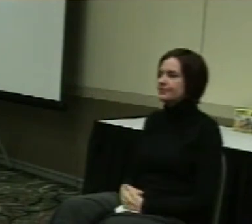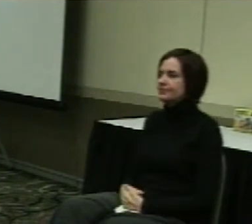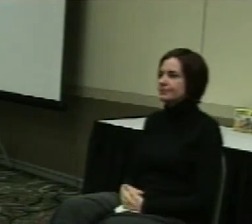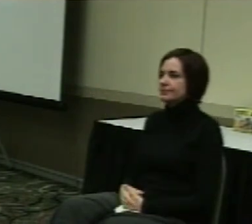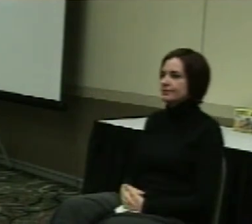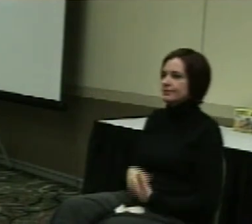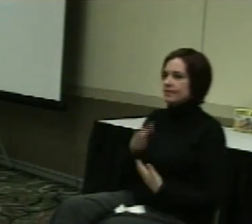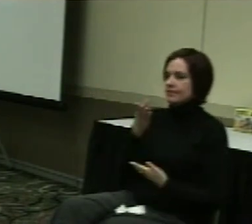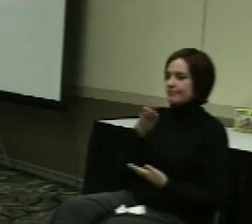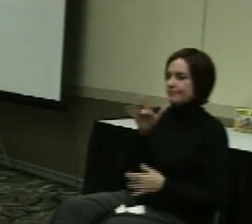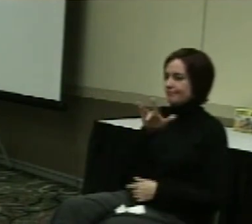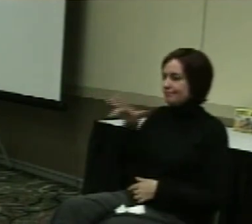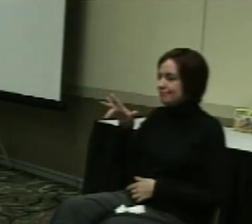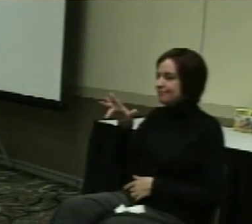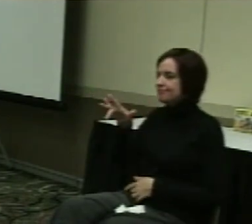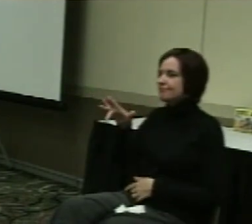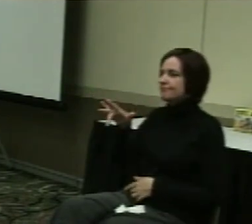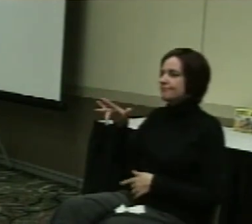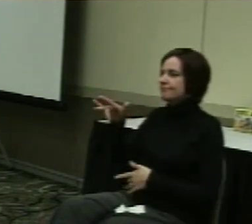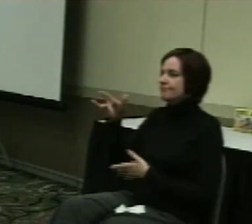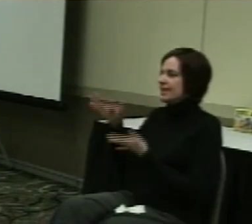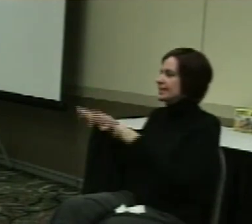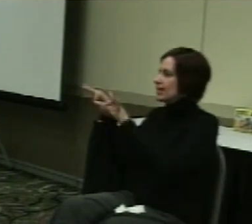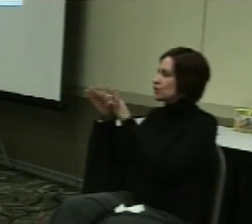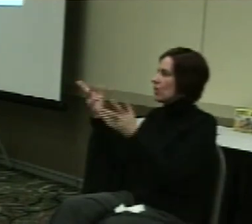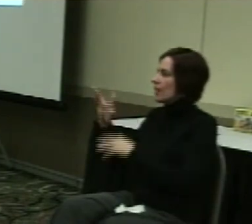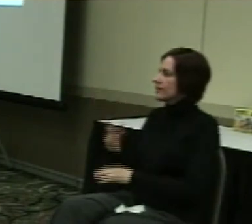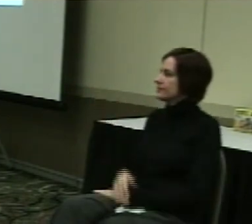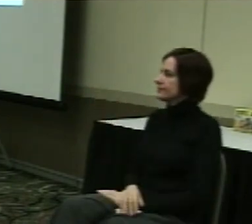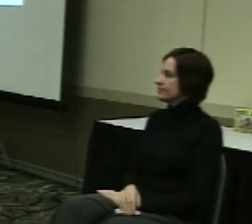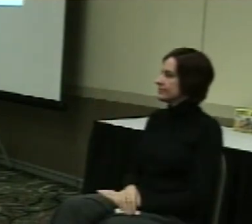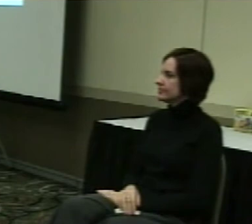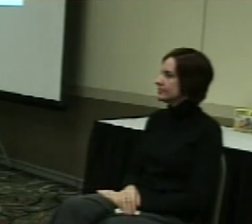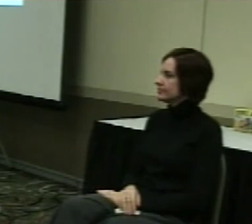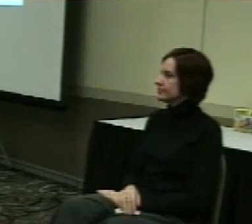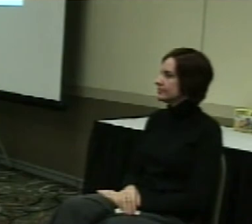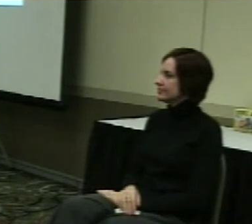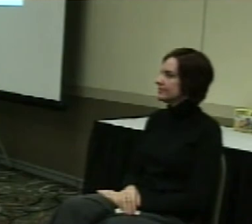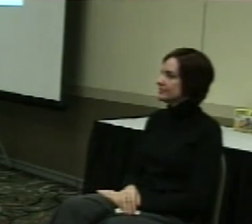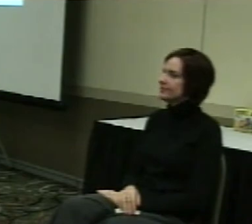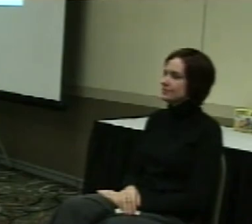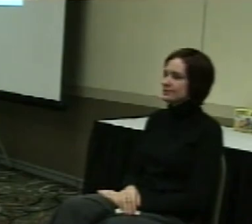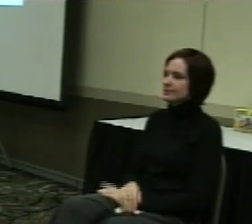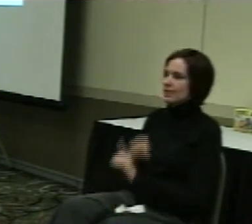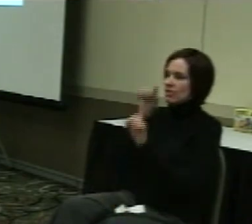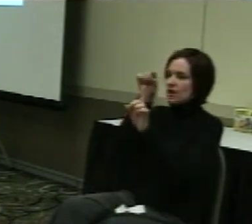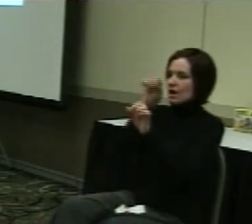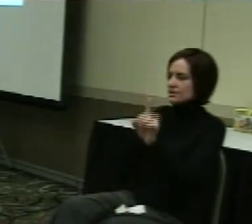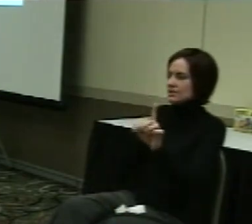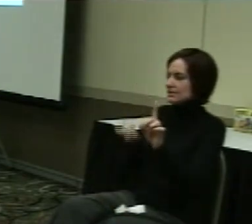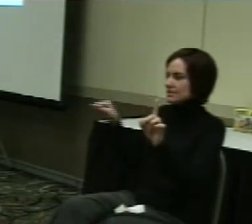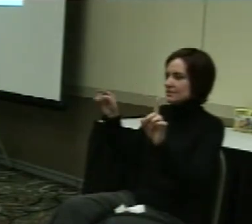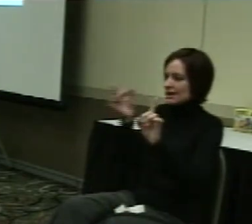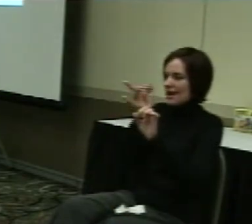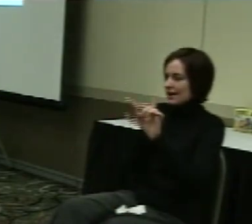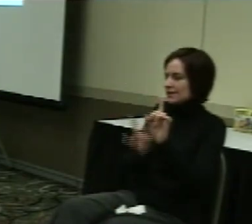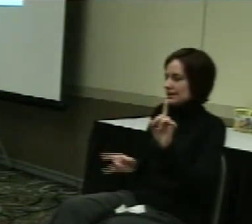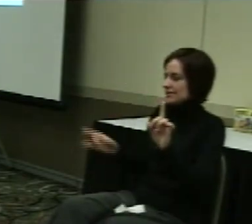Something is essential. Or will I go right ahead here and share with you that connecting the dots is